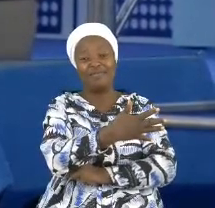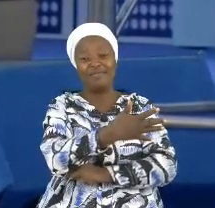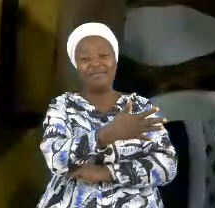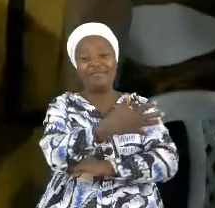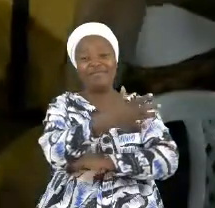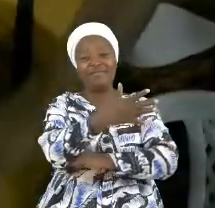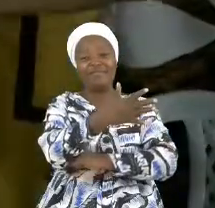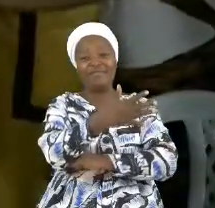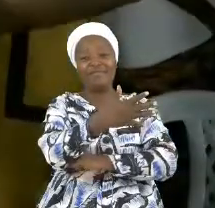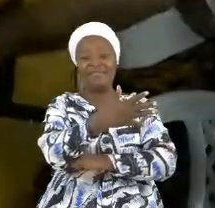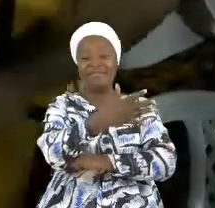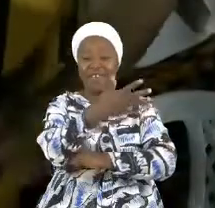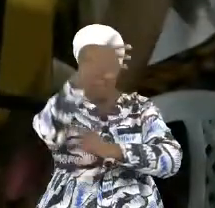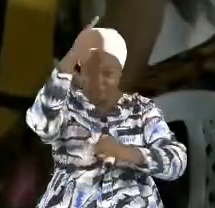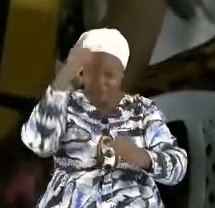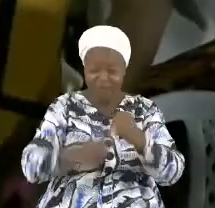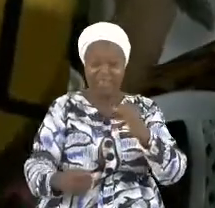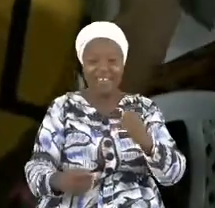final day.